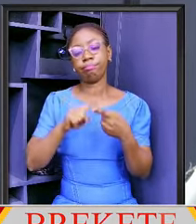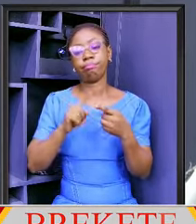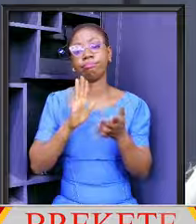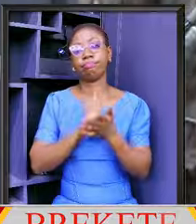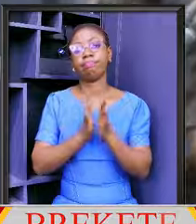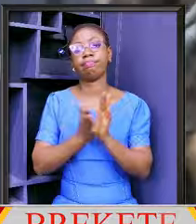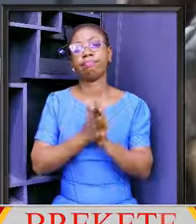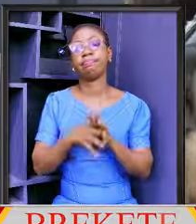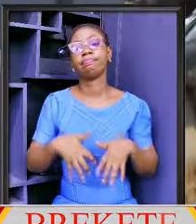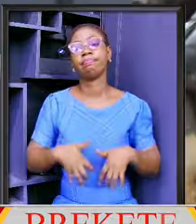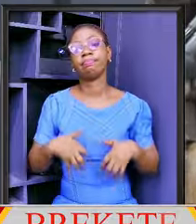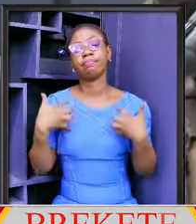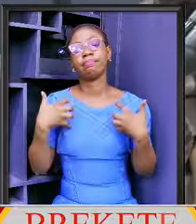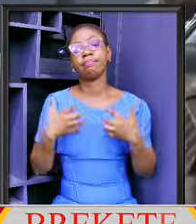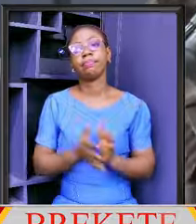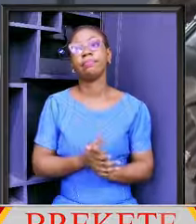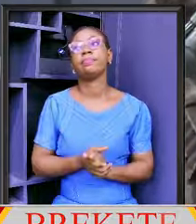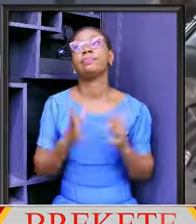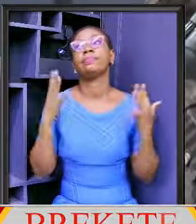to get angry.